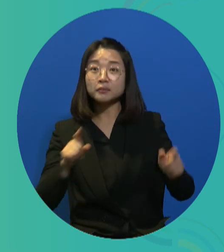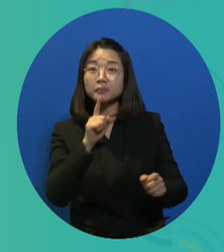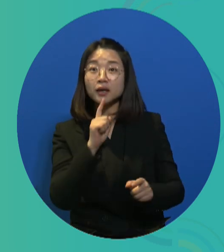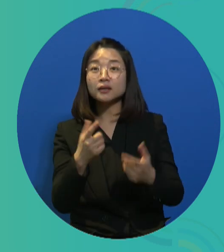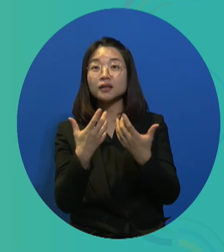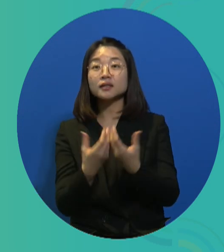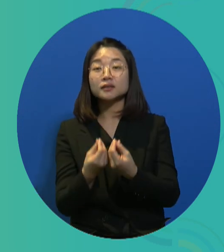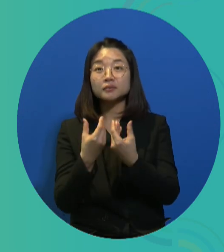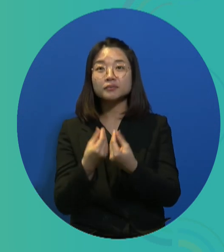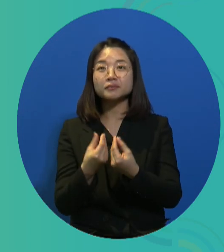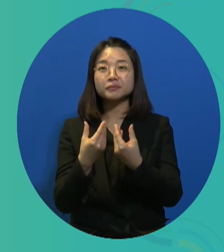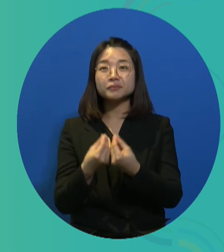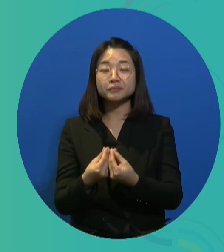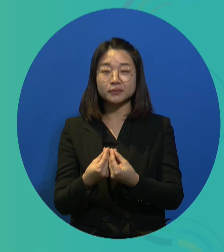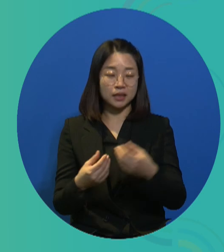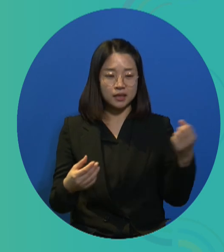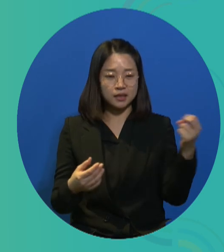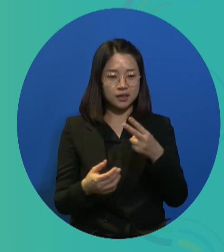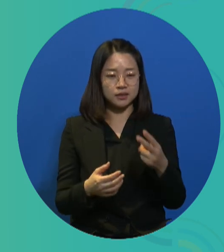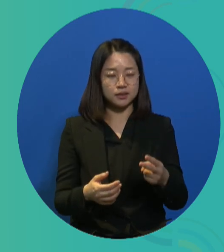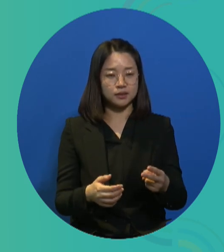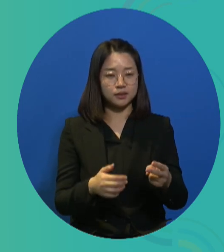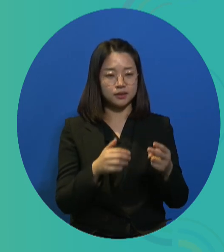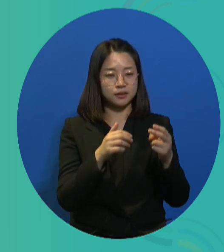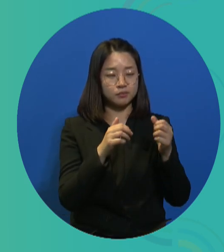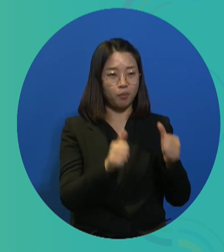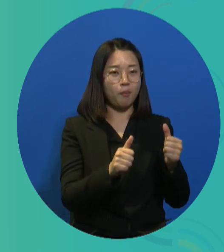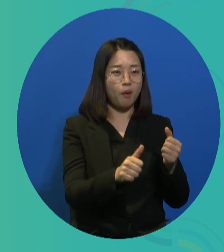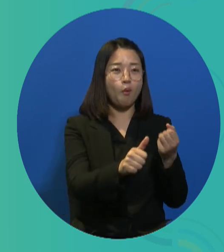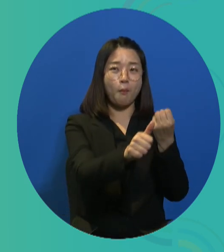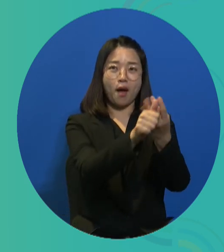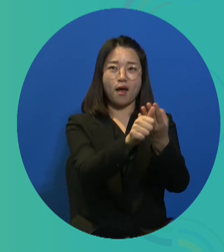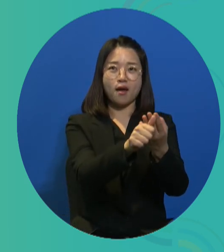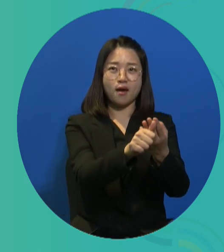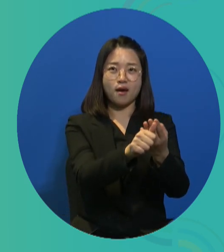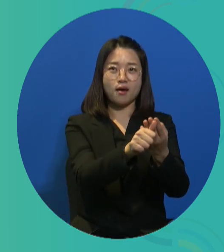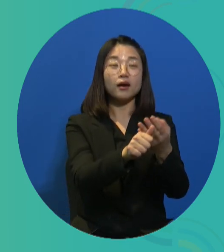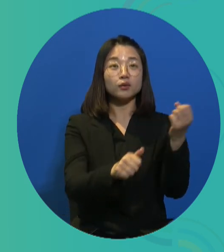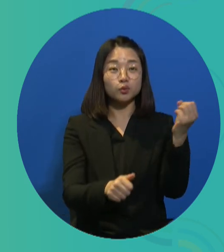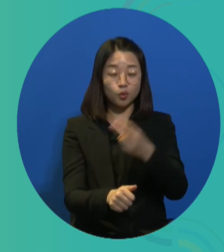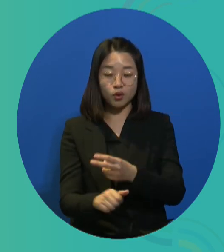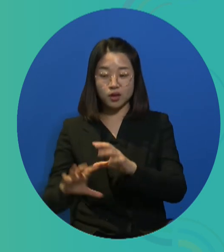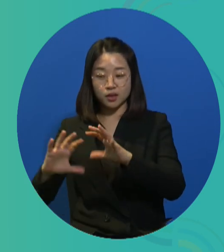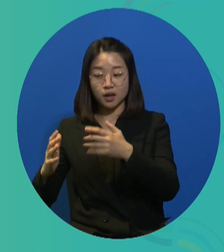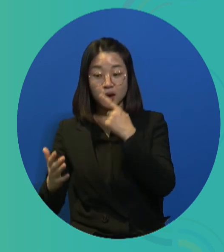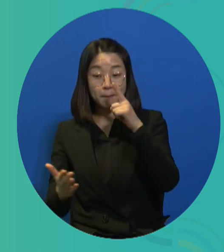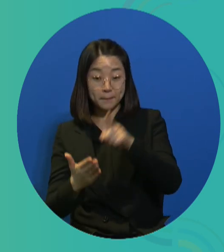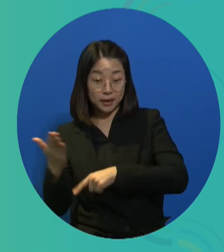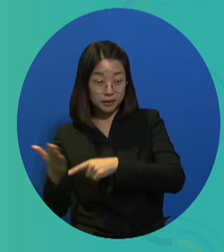views summarized by Mr. Cho. For instance, the